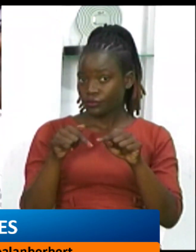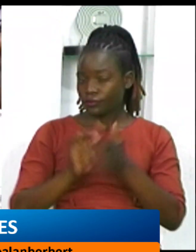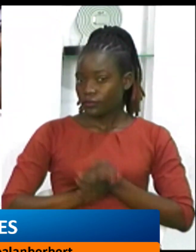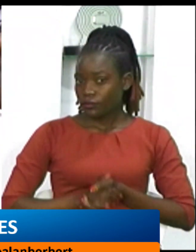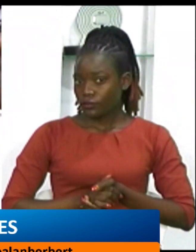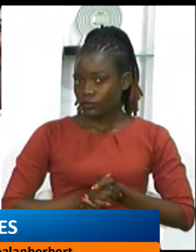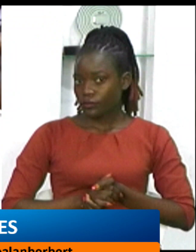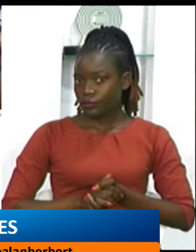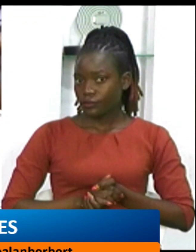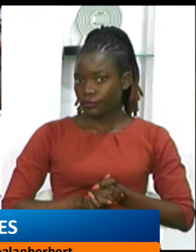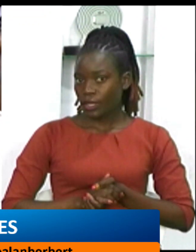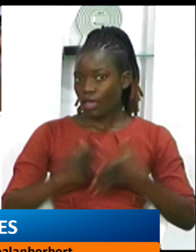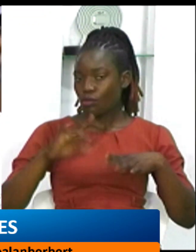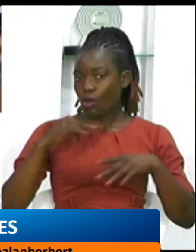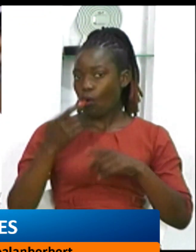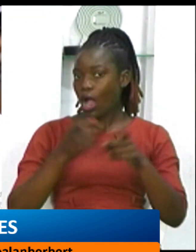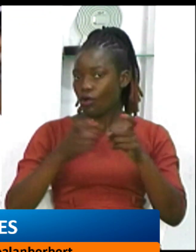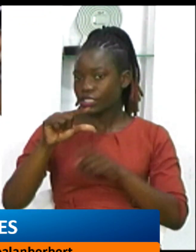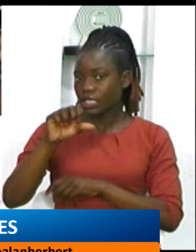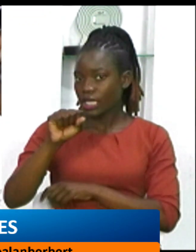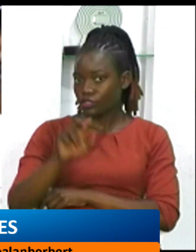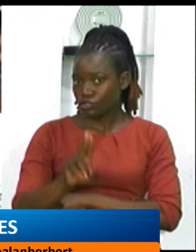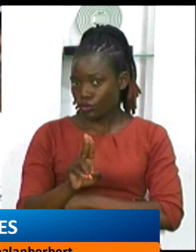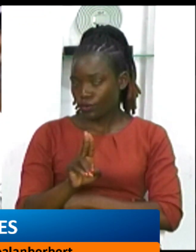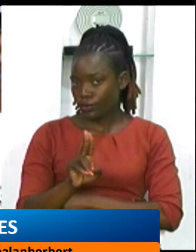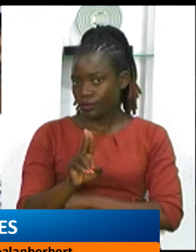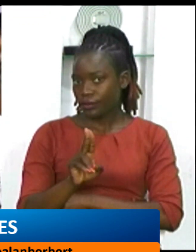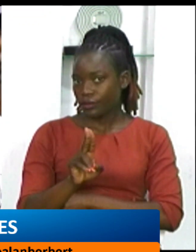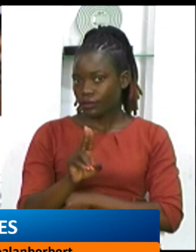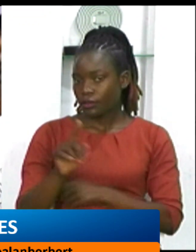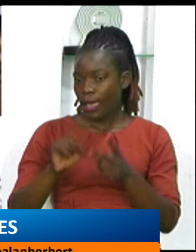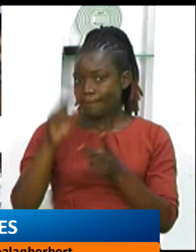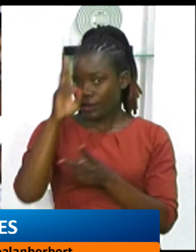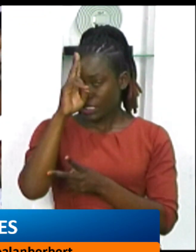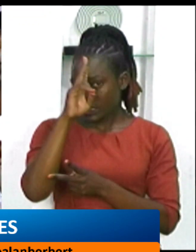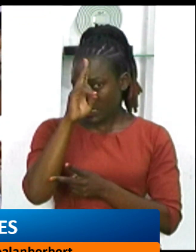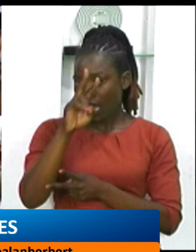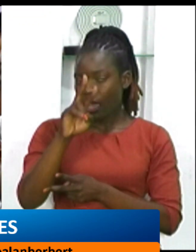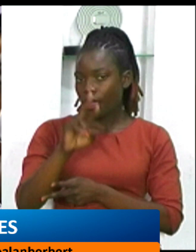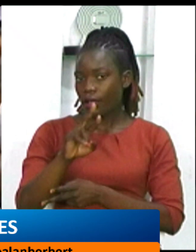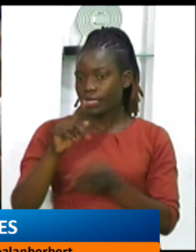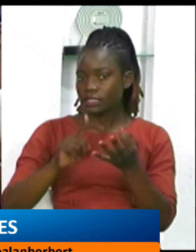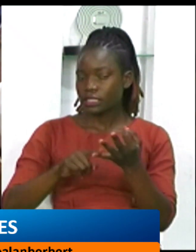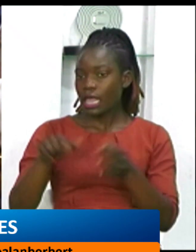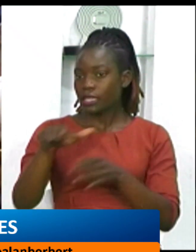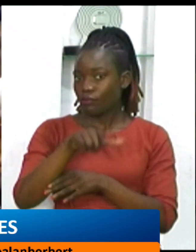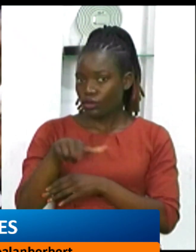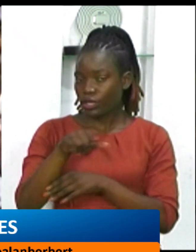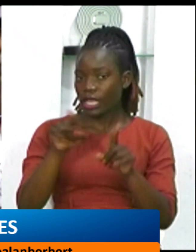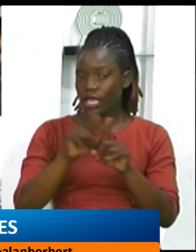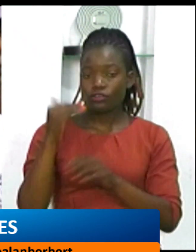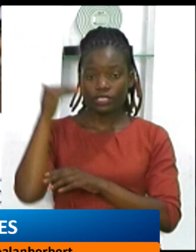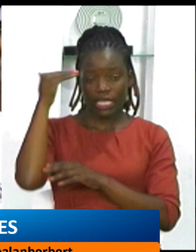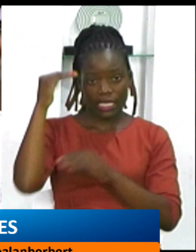one is in charge of the JSU and RTU and the police and the locals plus the A teacher